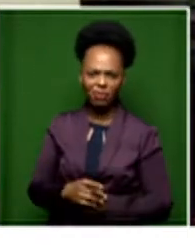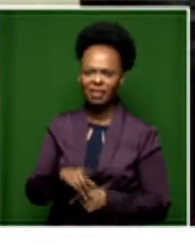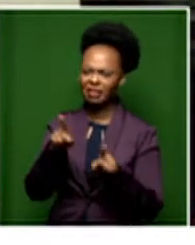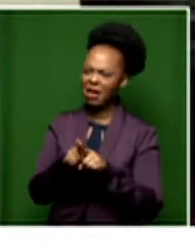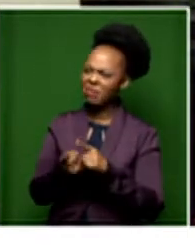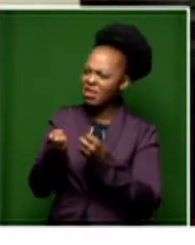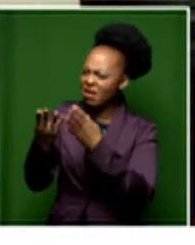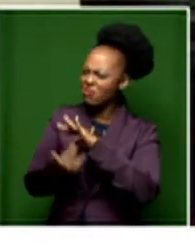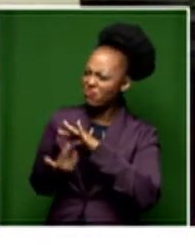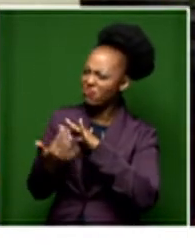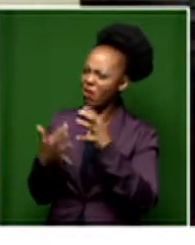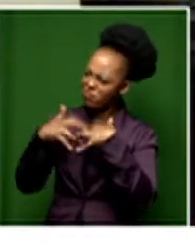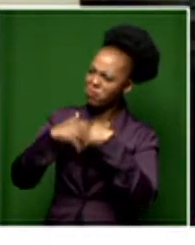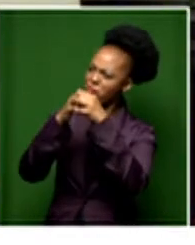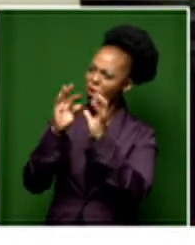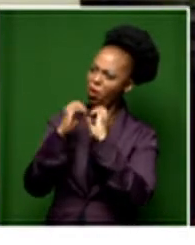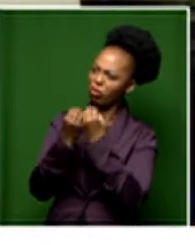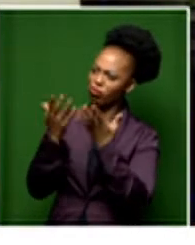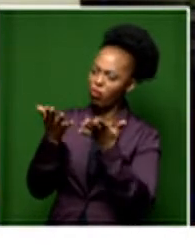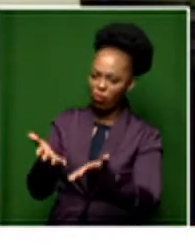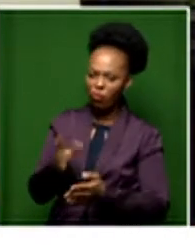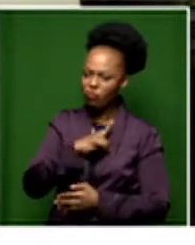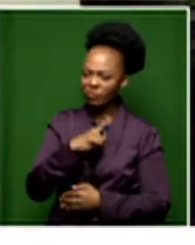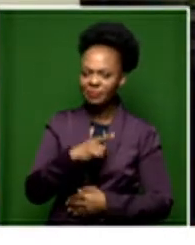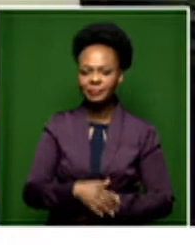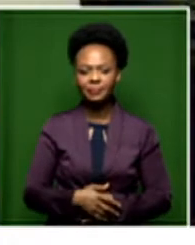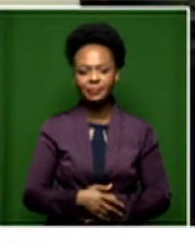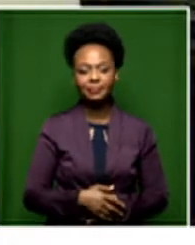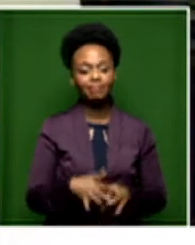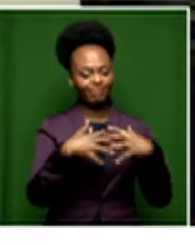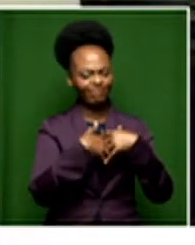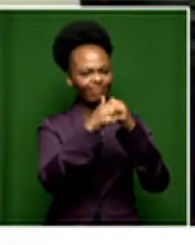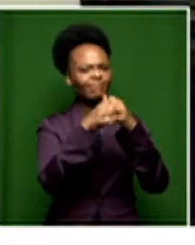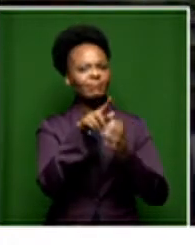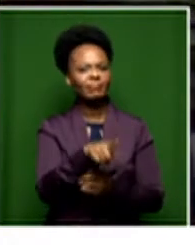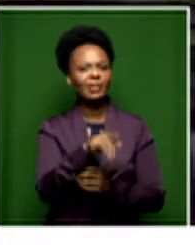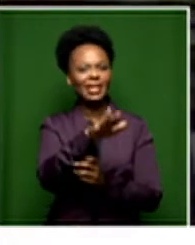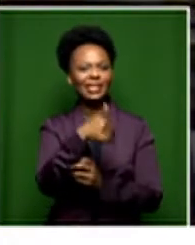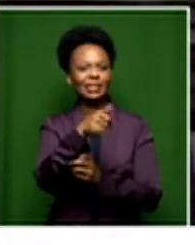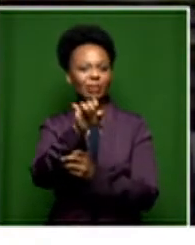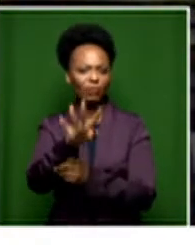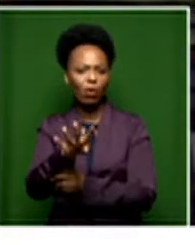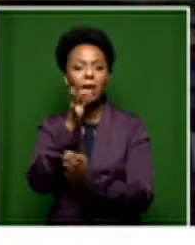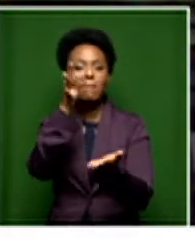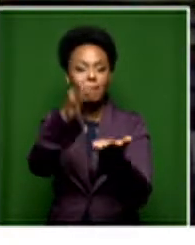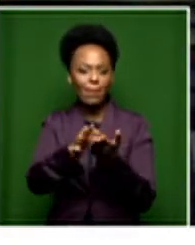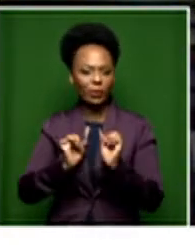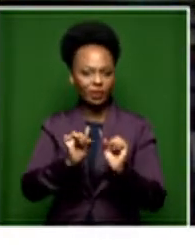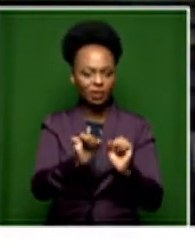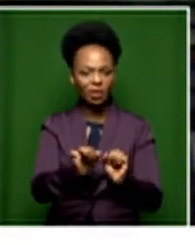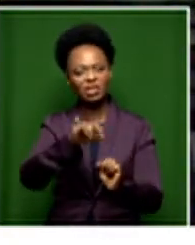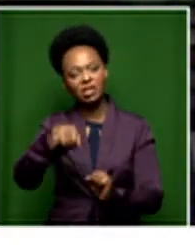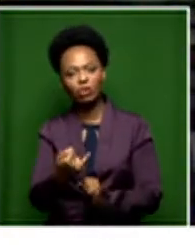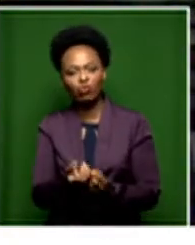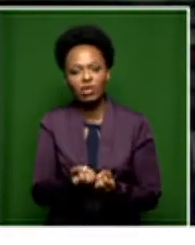organization. Well, Meals on Wheels was established in 1964, and really the purpose of it was just to serve a warm